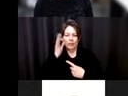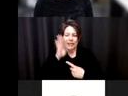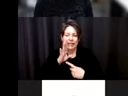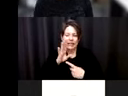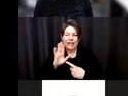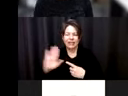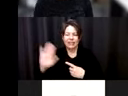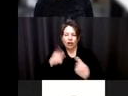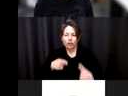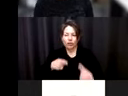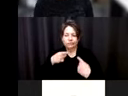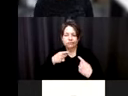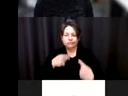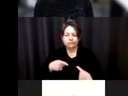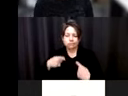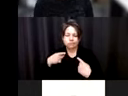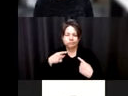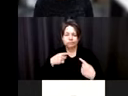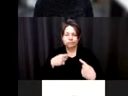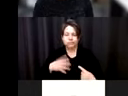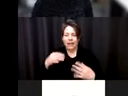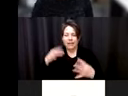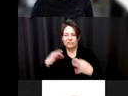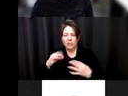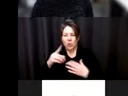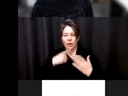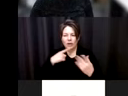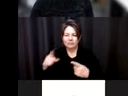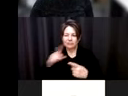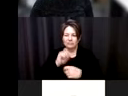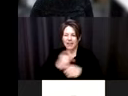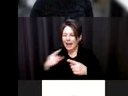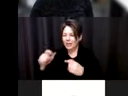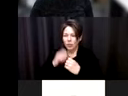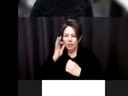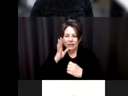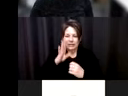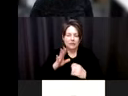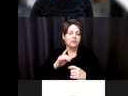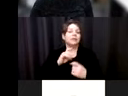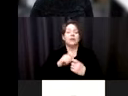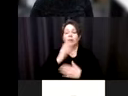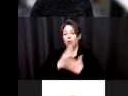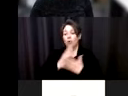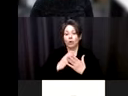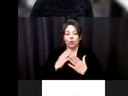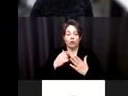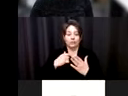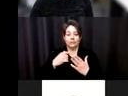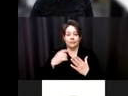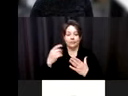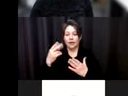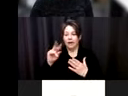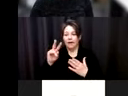people to understand what's really going on. In certain sections, I'm recreating hive-like